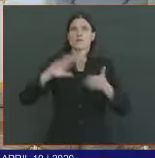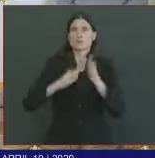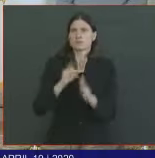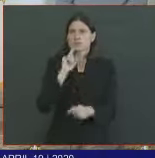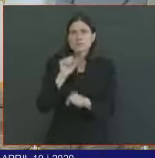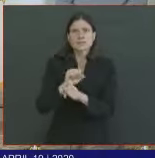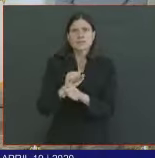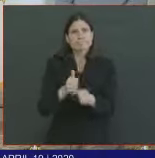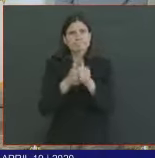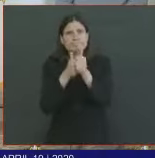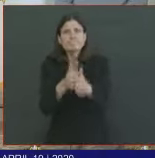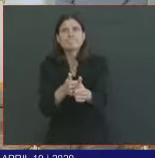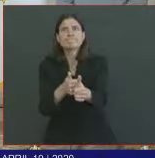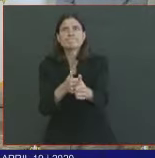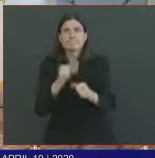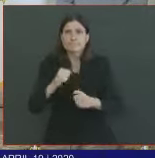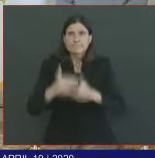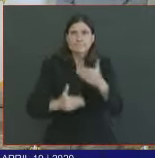Business Regulation,